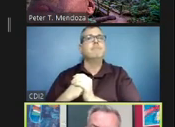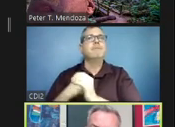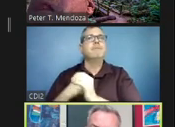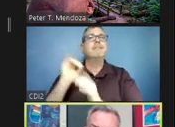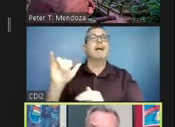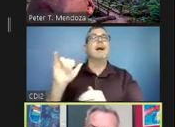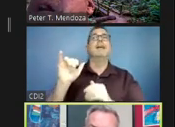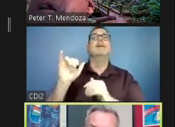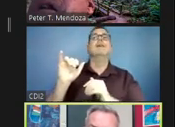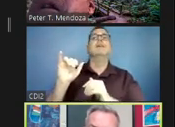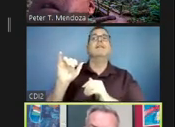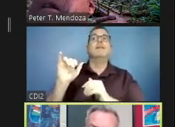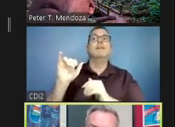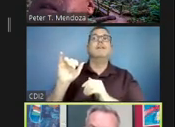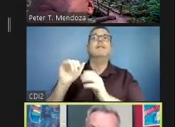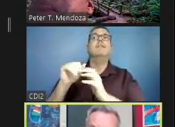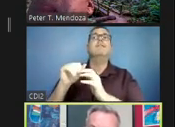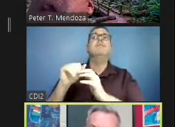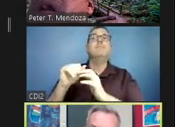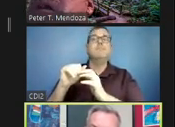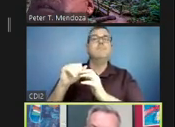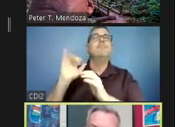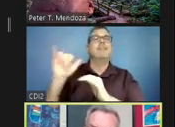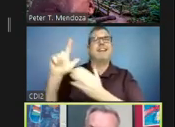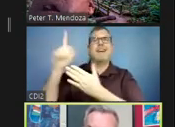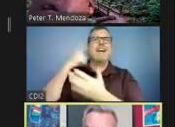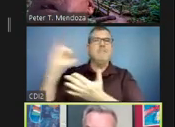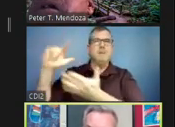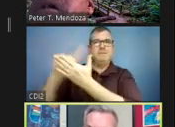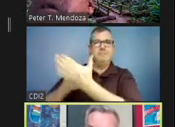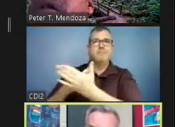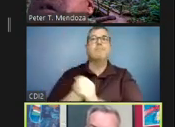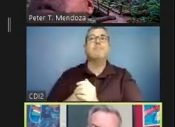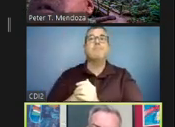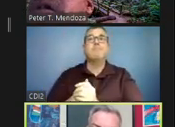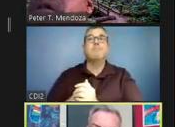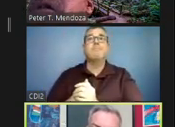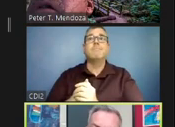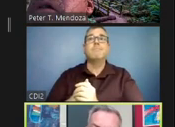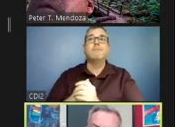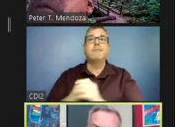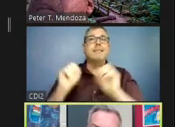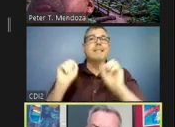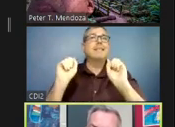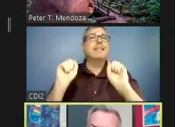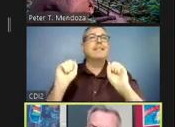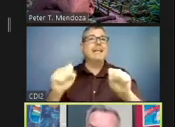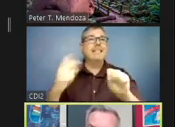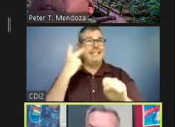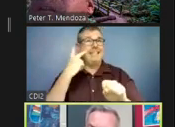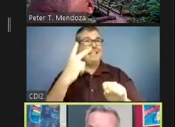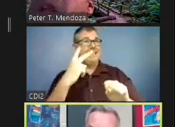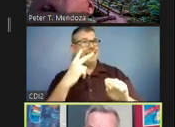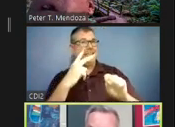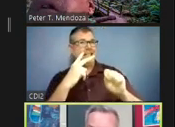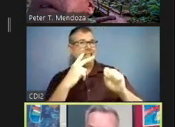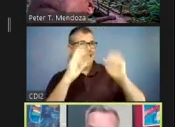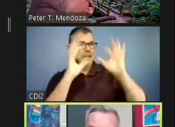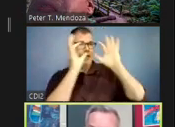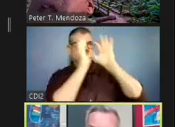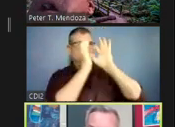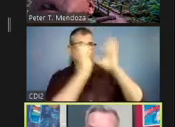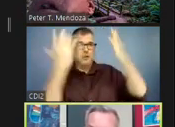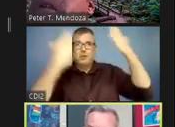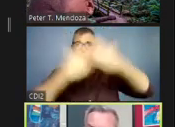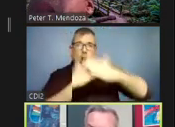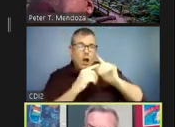tunnel. And today we're here talking about how do we get there from here. The lights appeared, some of us are moving